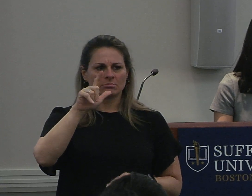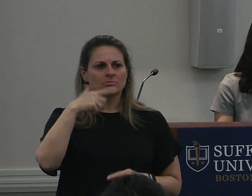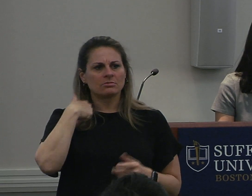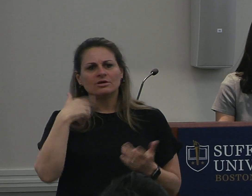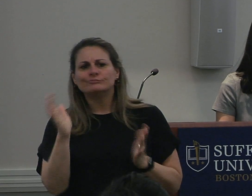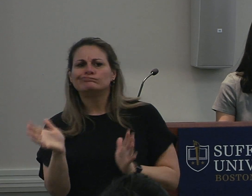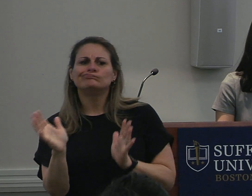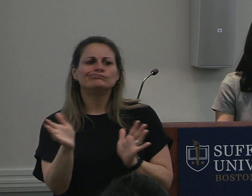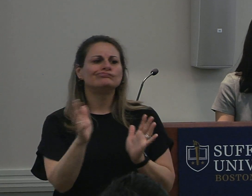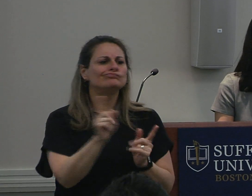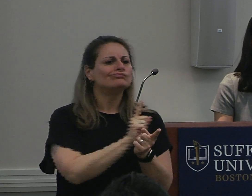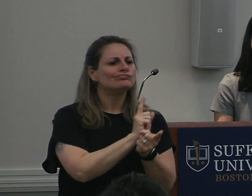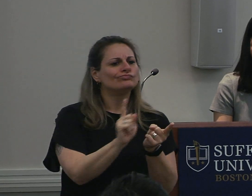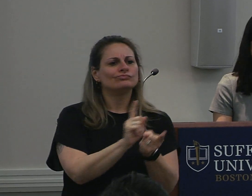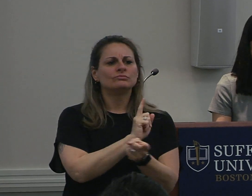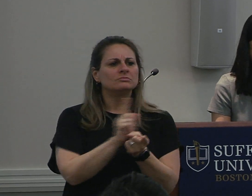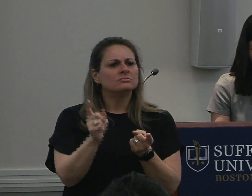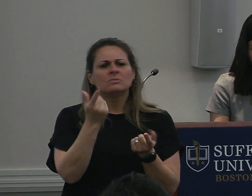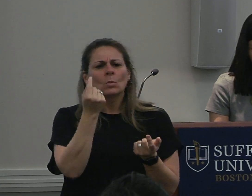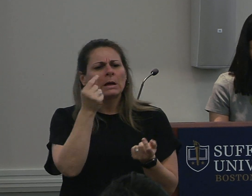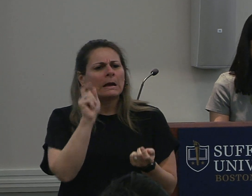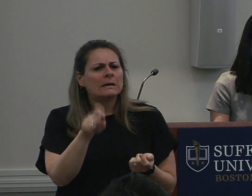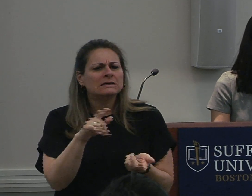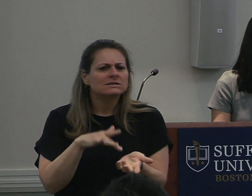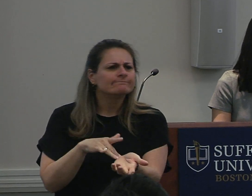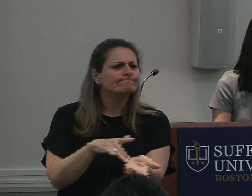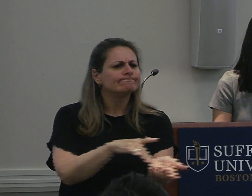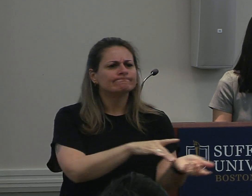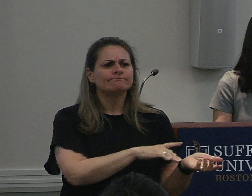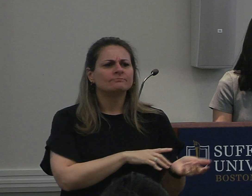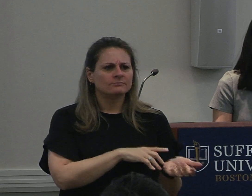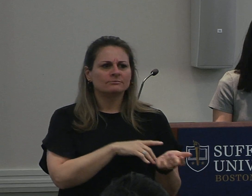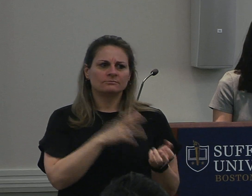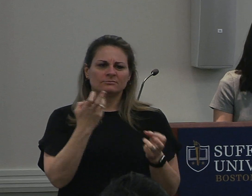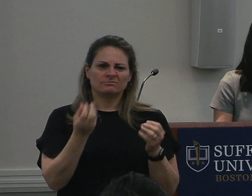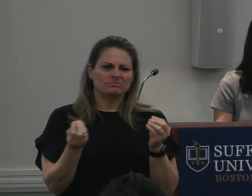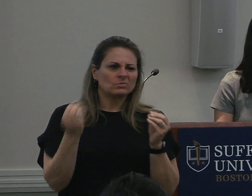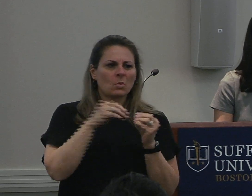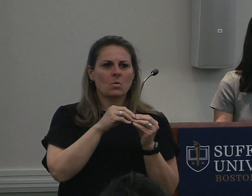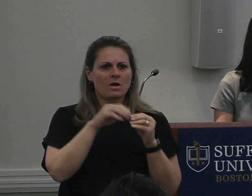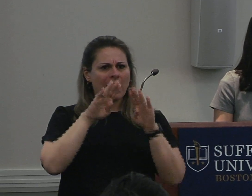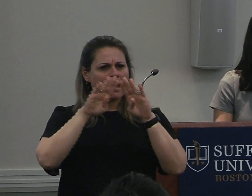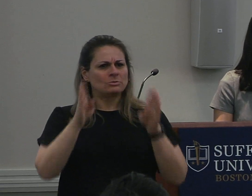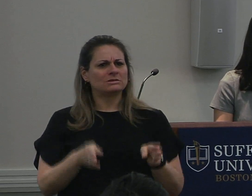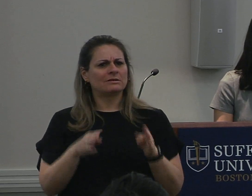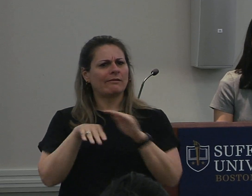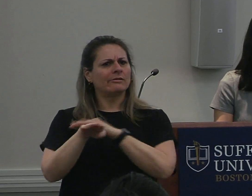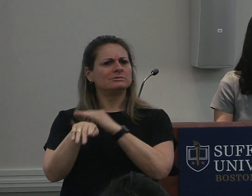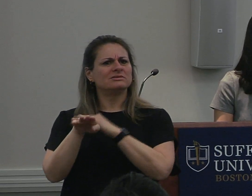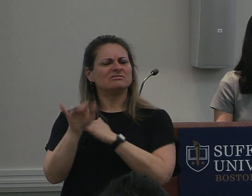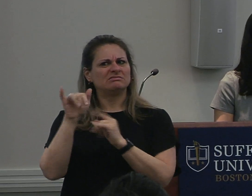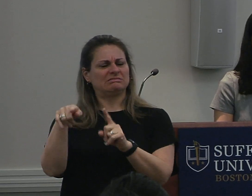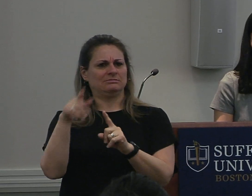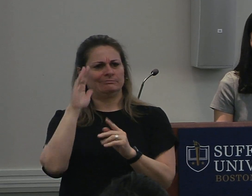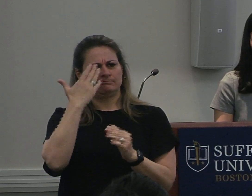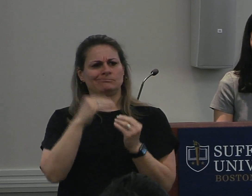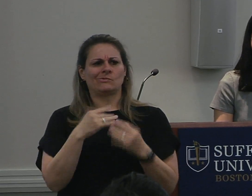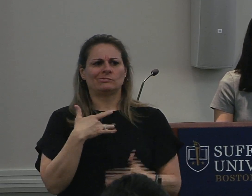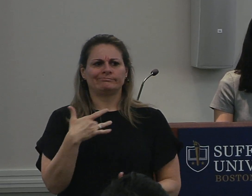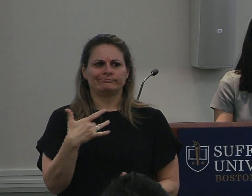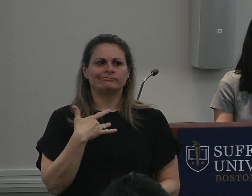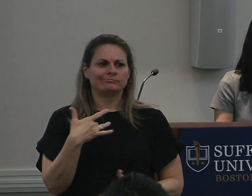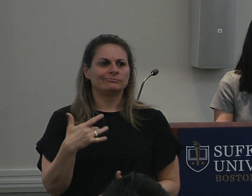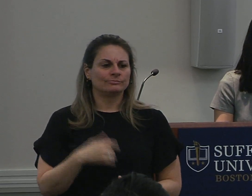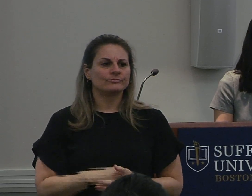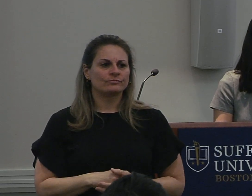of accessible, affordable housing for everyone. On that front, we are using every resource and